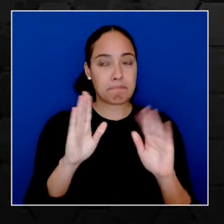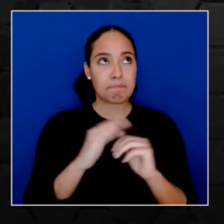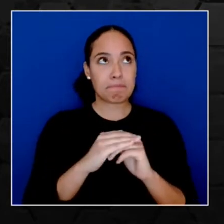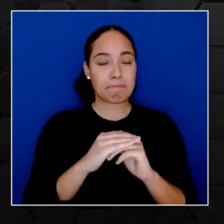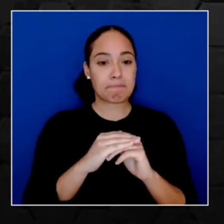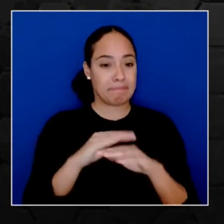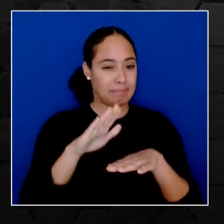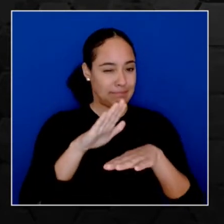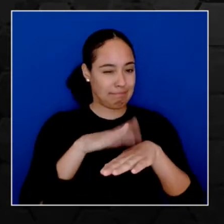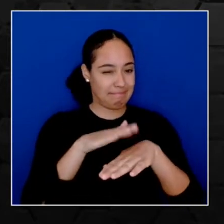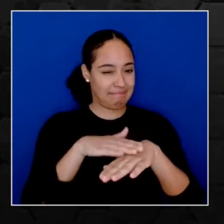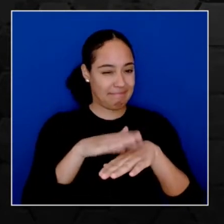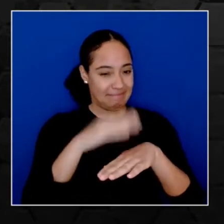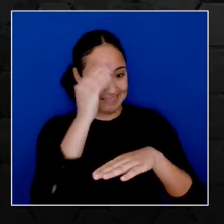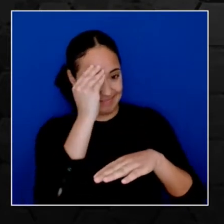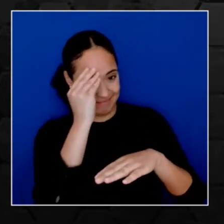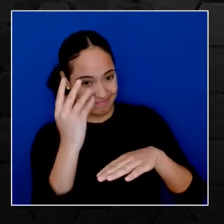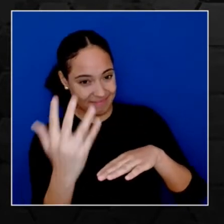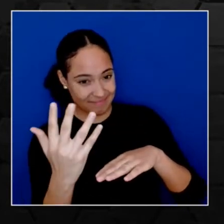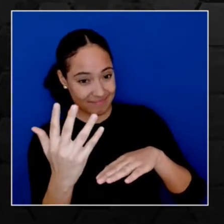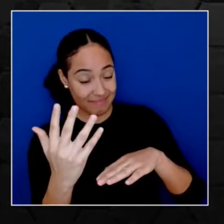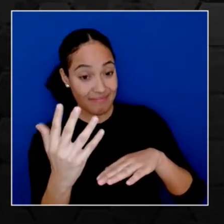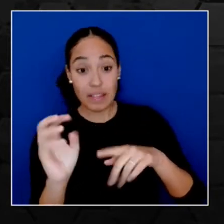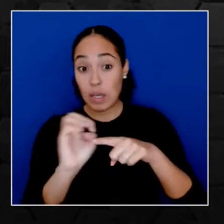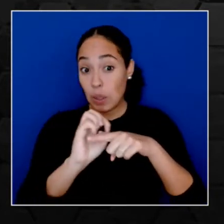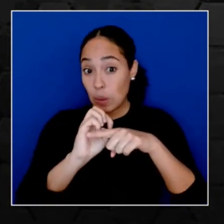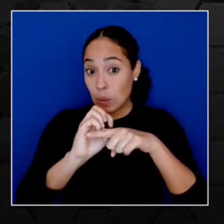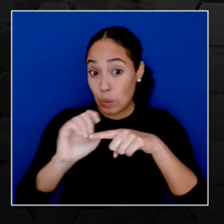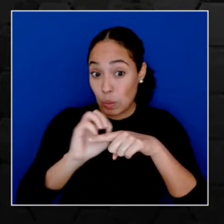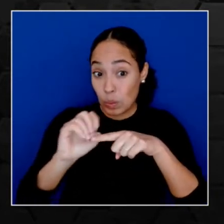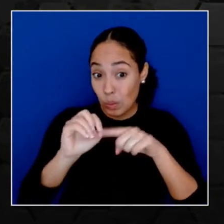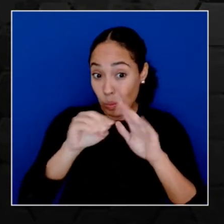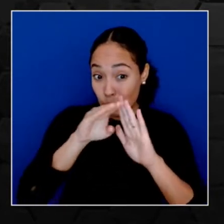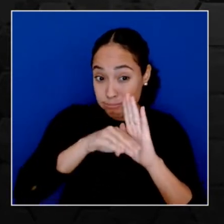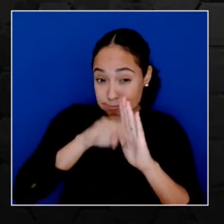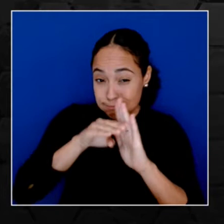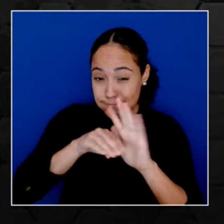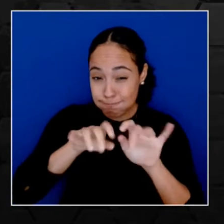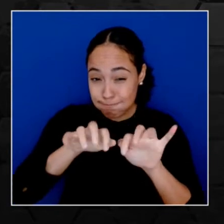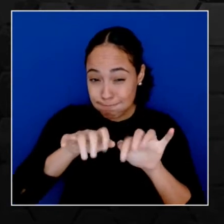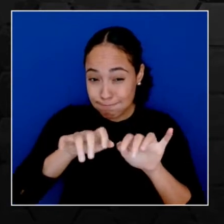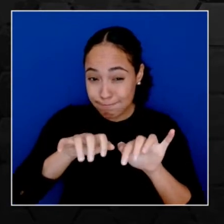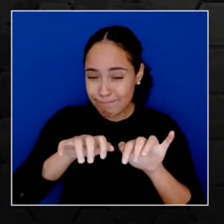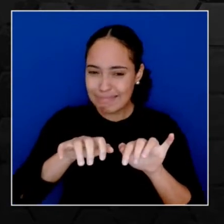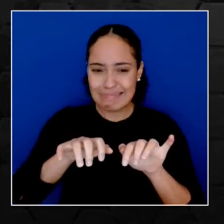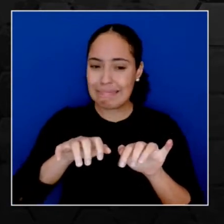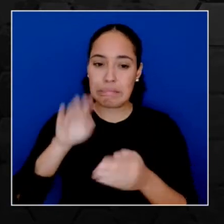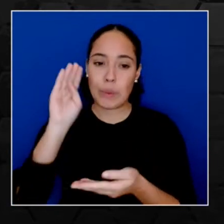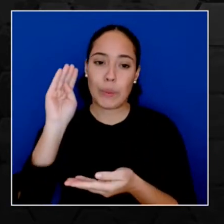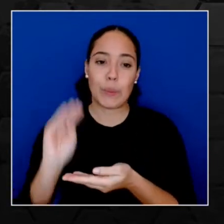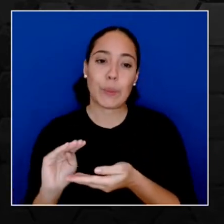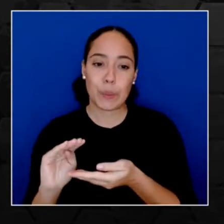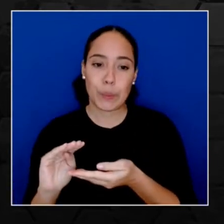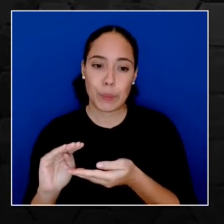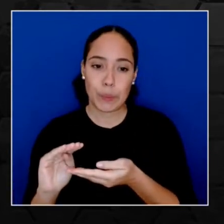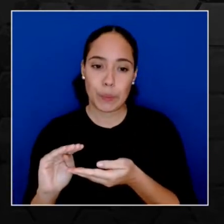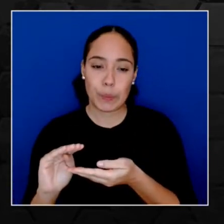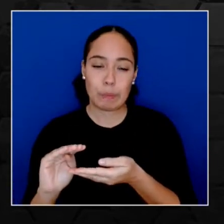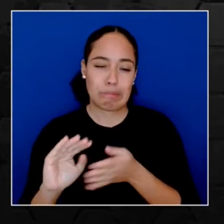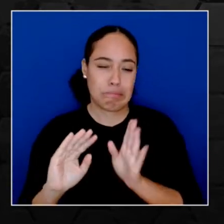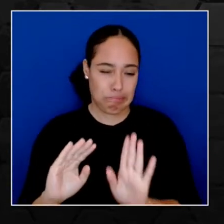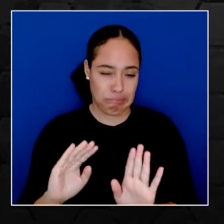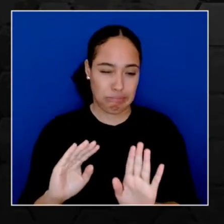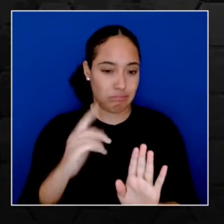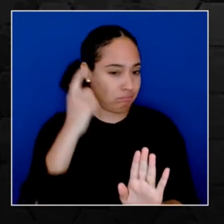which is there won't be coding involved as much as the others. This is more like an algorithm analysis, so keep that in mind. So let's